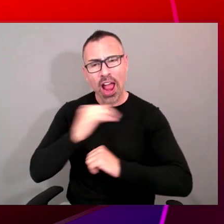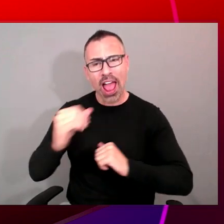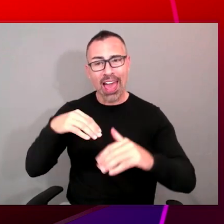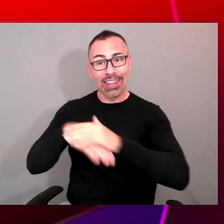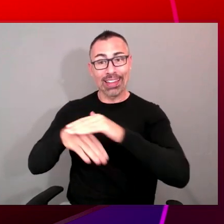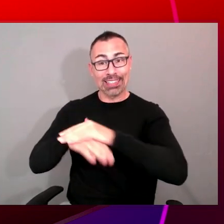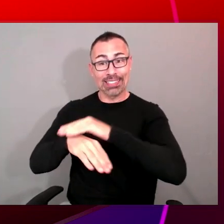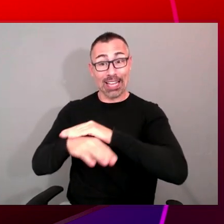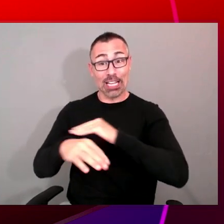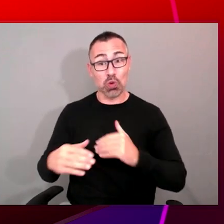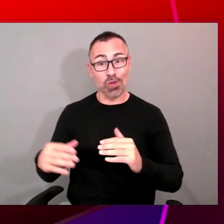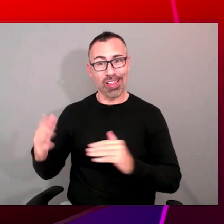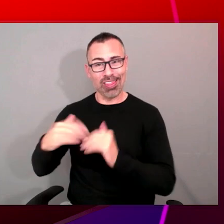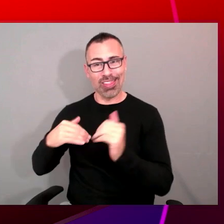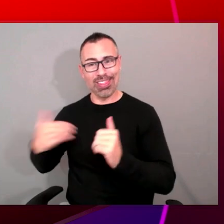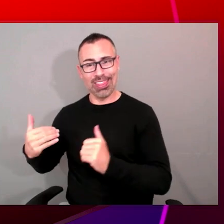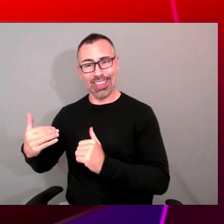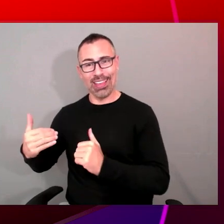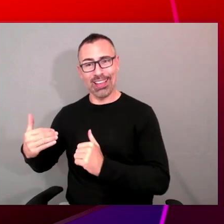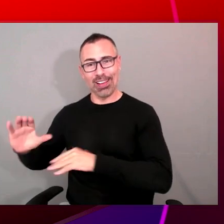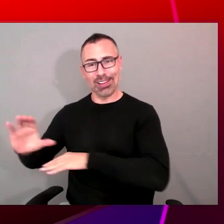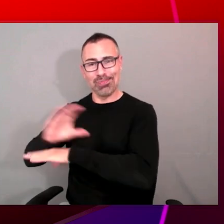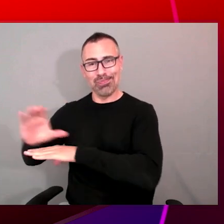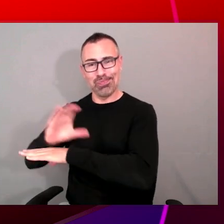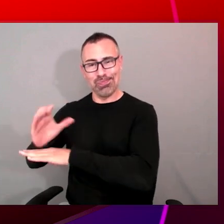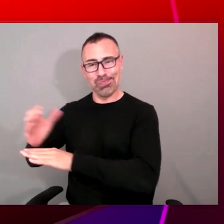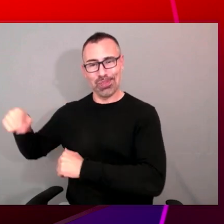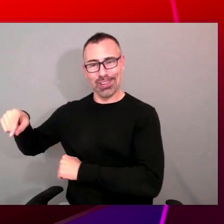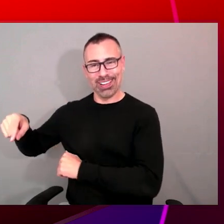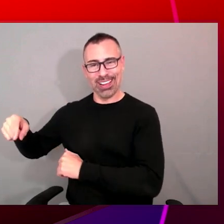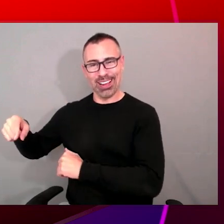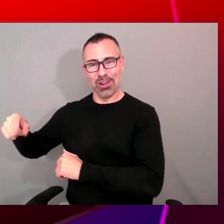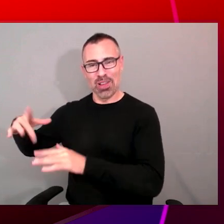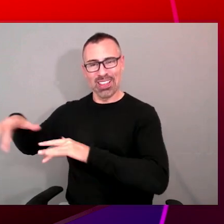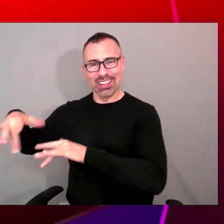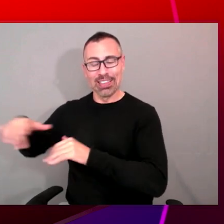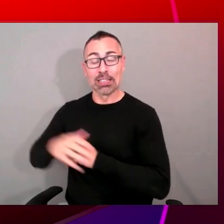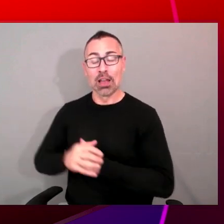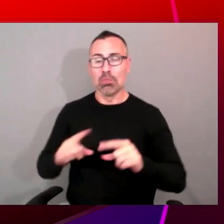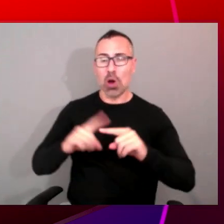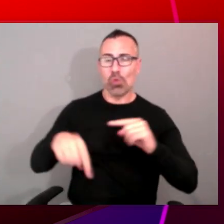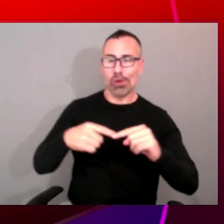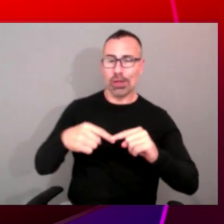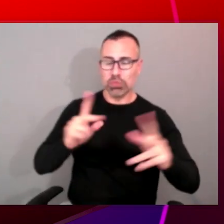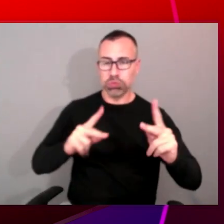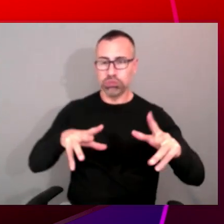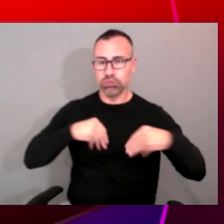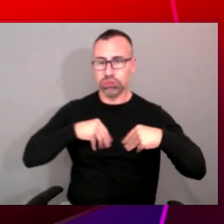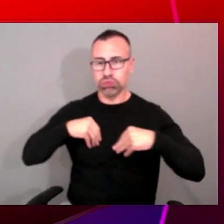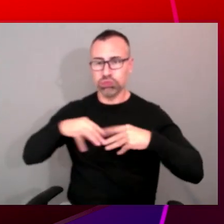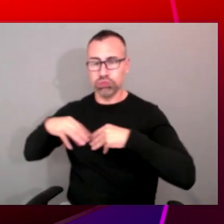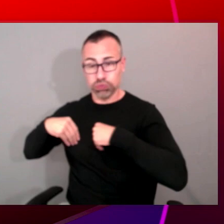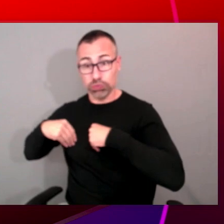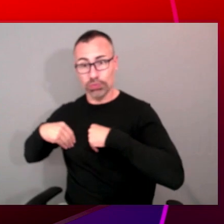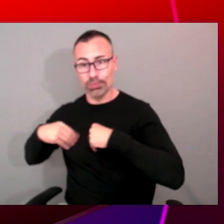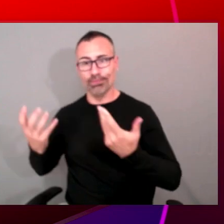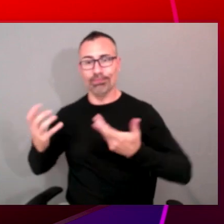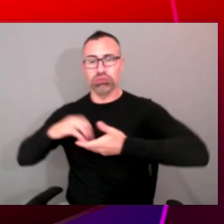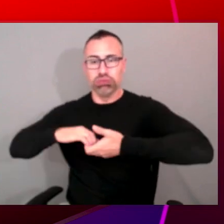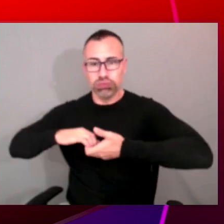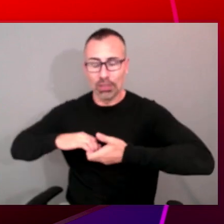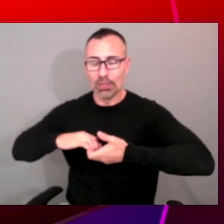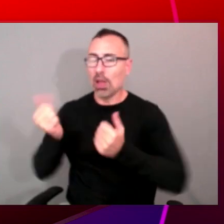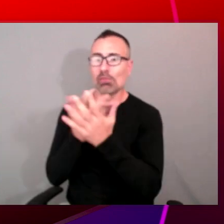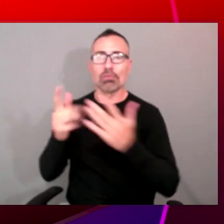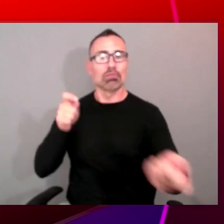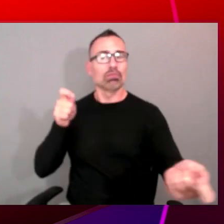disk. But once everybody bought in and everybody was willing to work together, that became, that changed it all. But it was all for